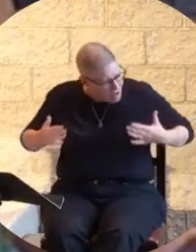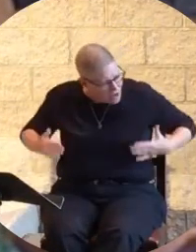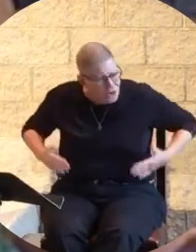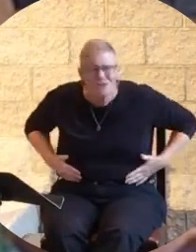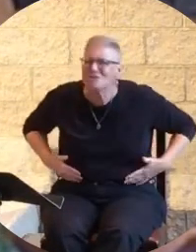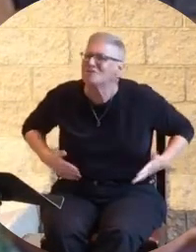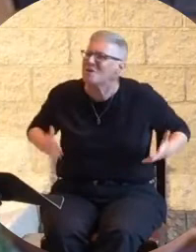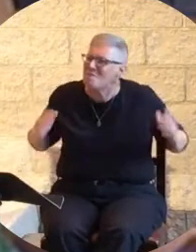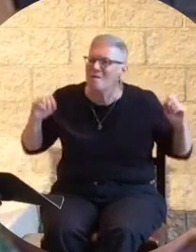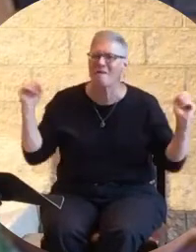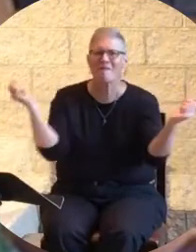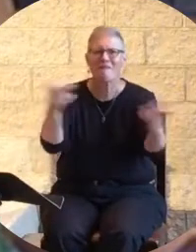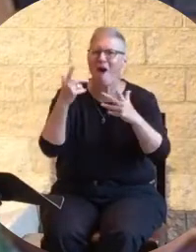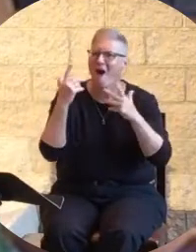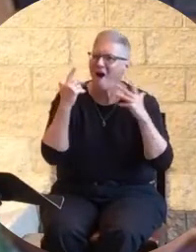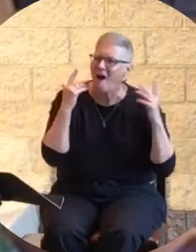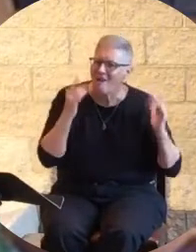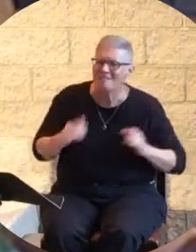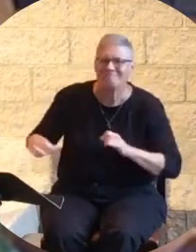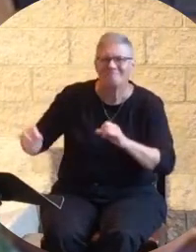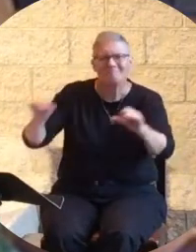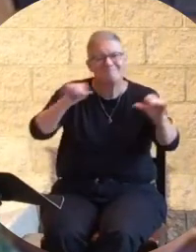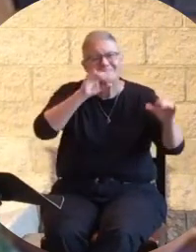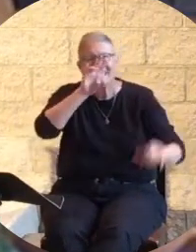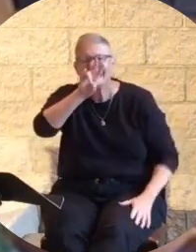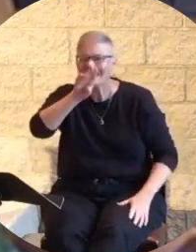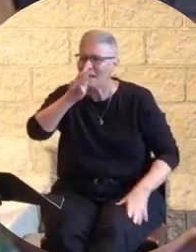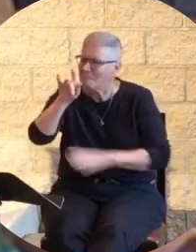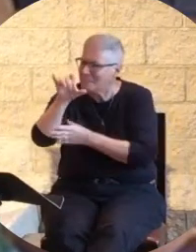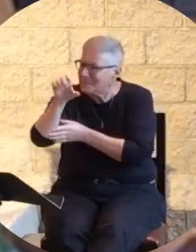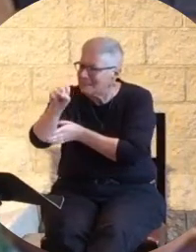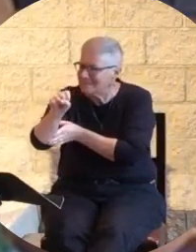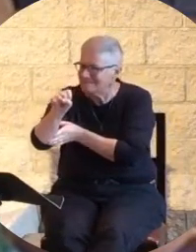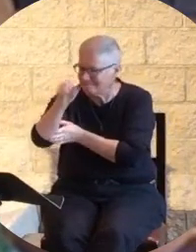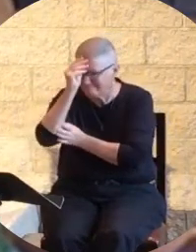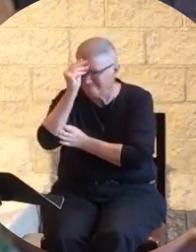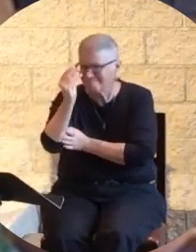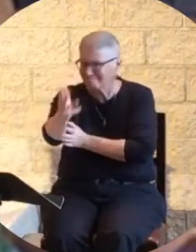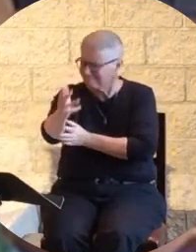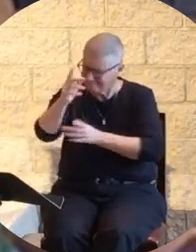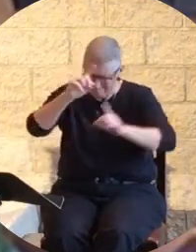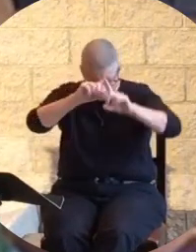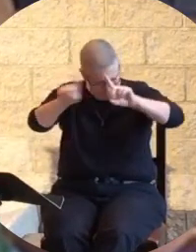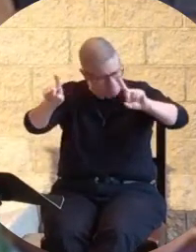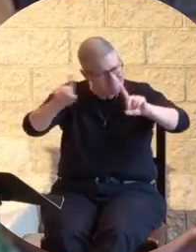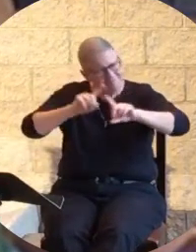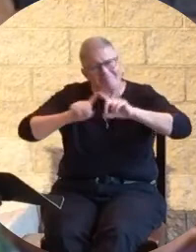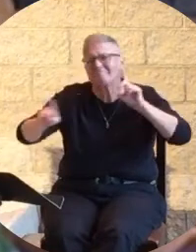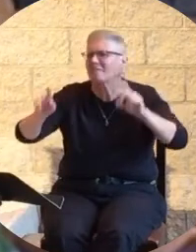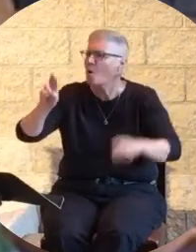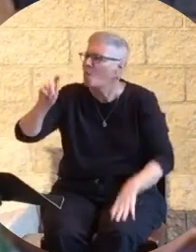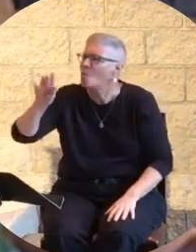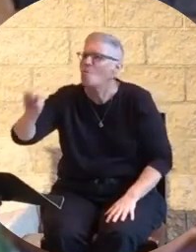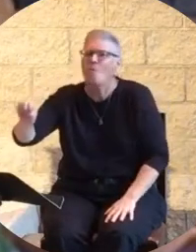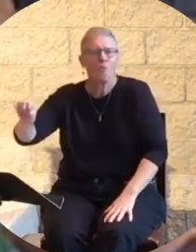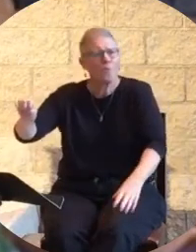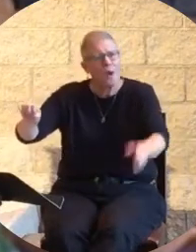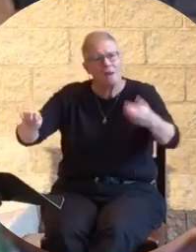human kind of 7 billion. So many different races